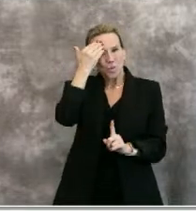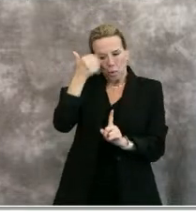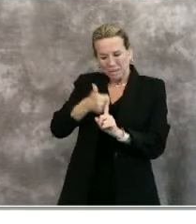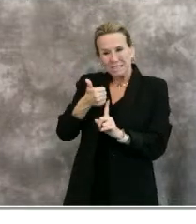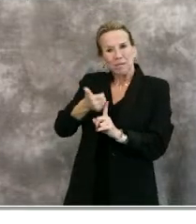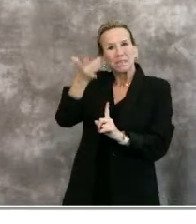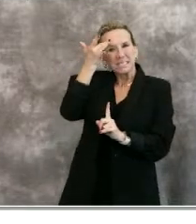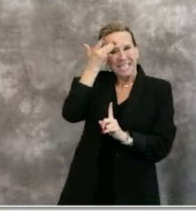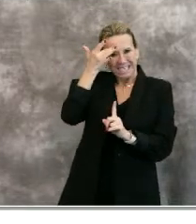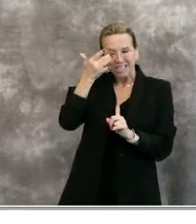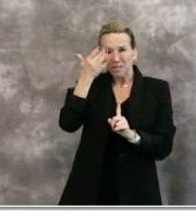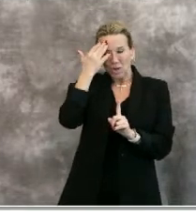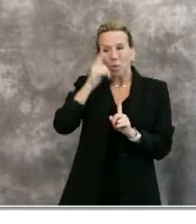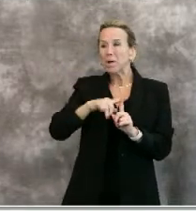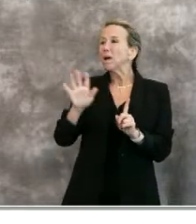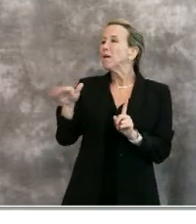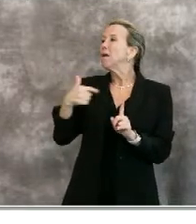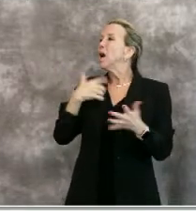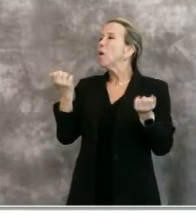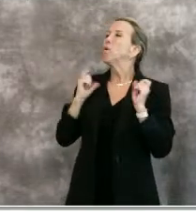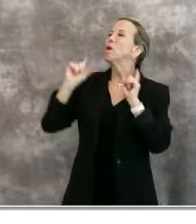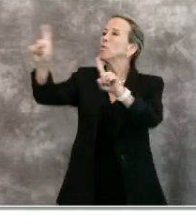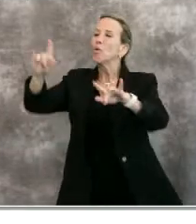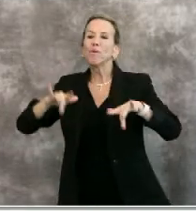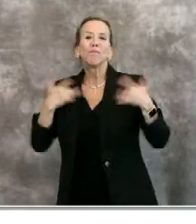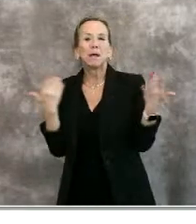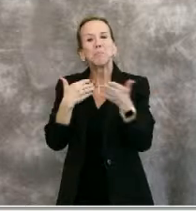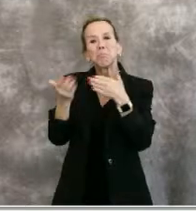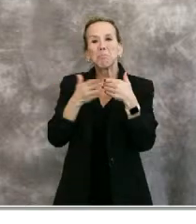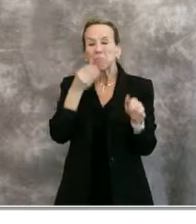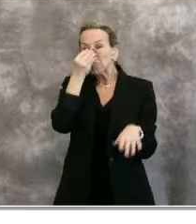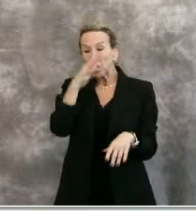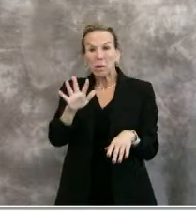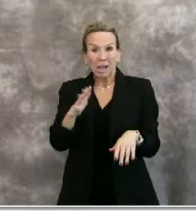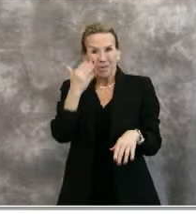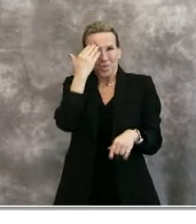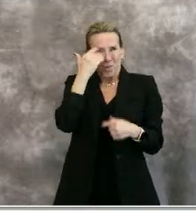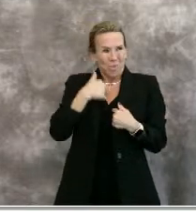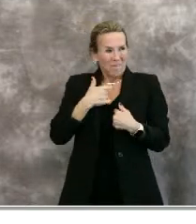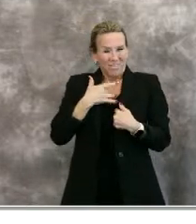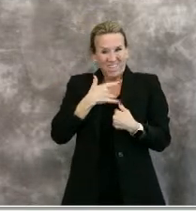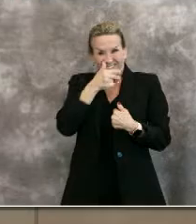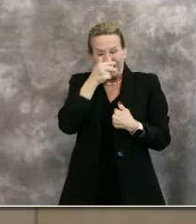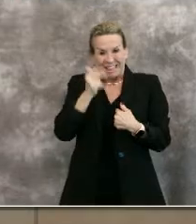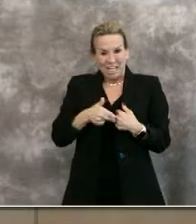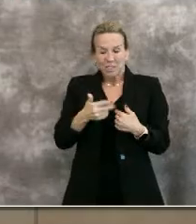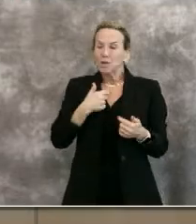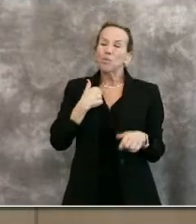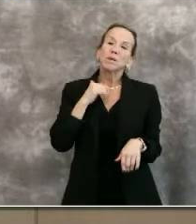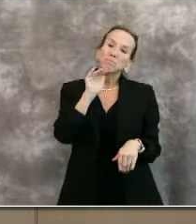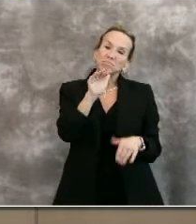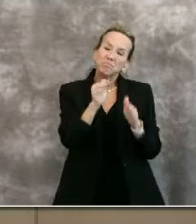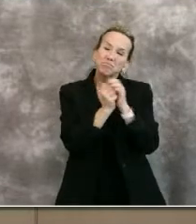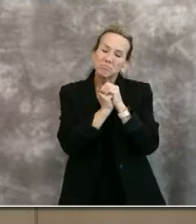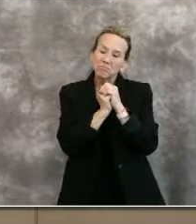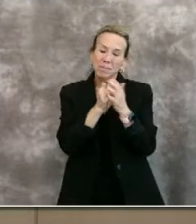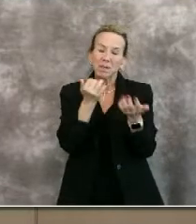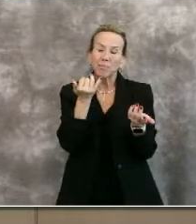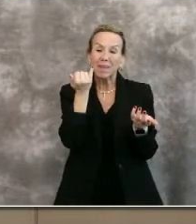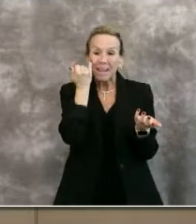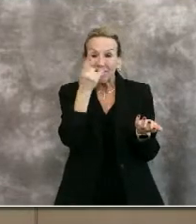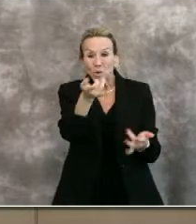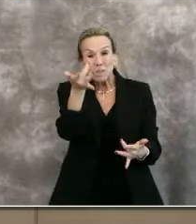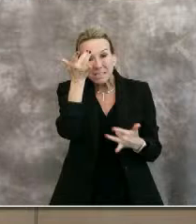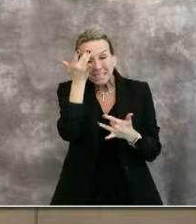but they want to go to whatever event that they are going to. We just ask that if you are ill, do not